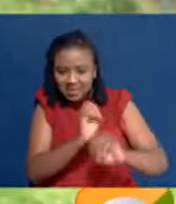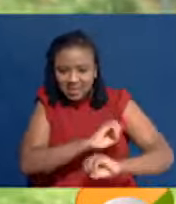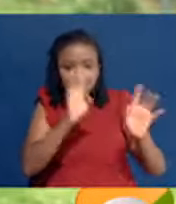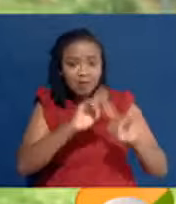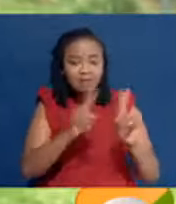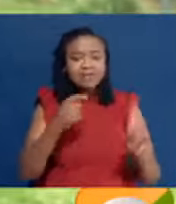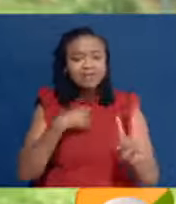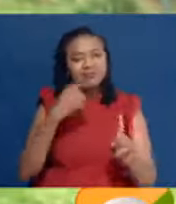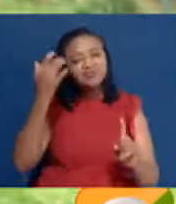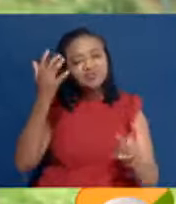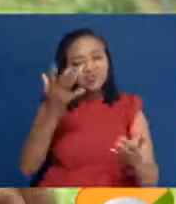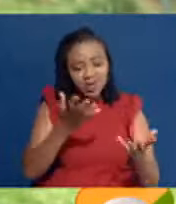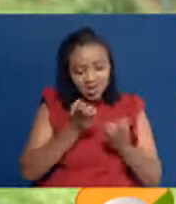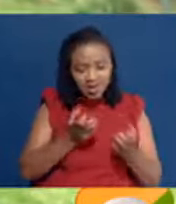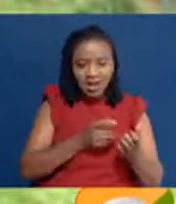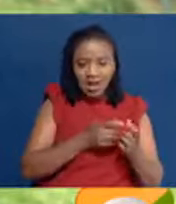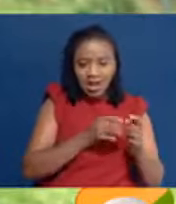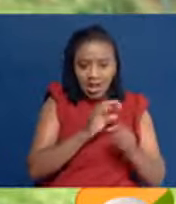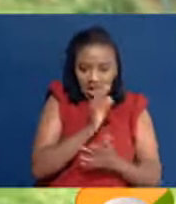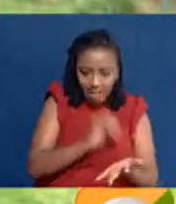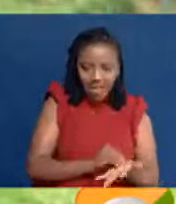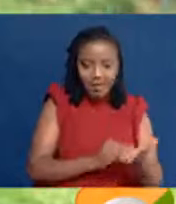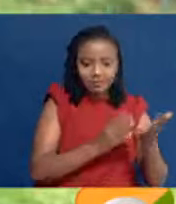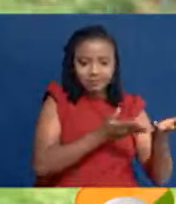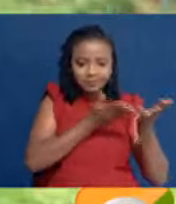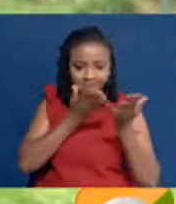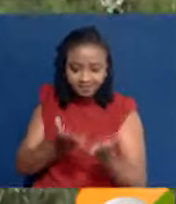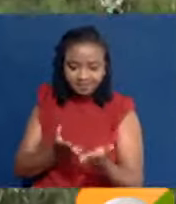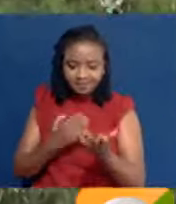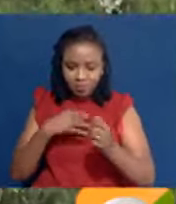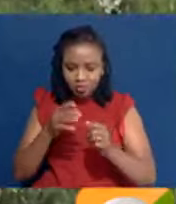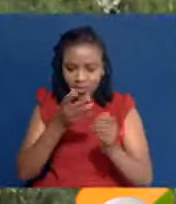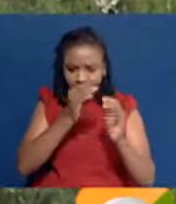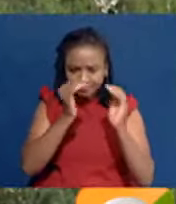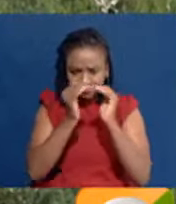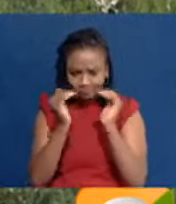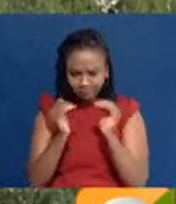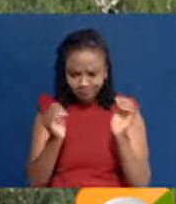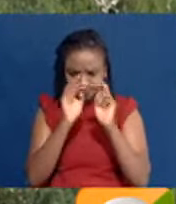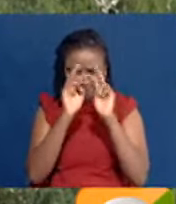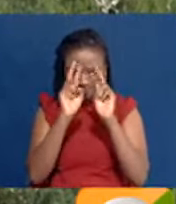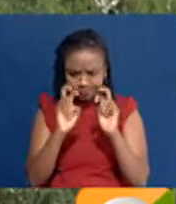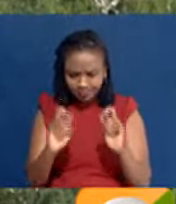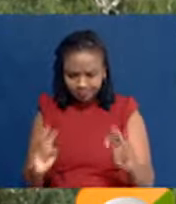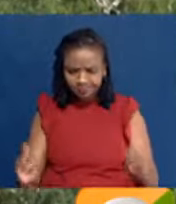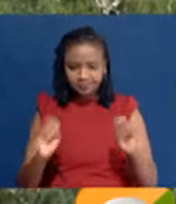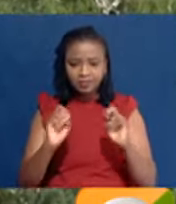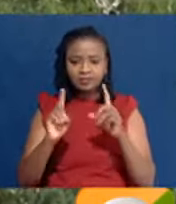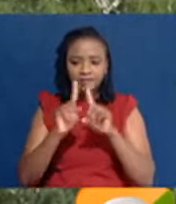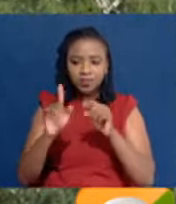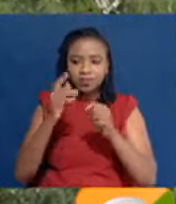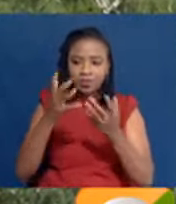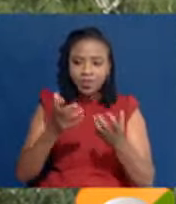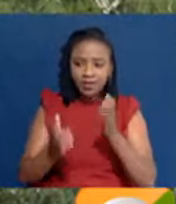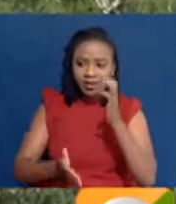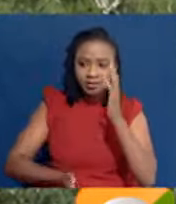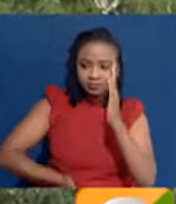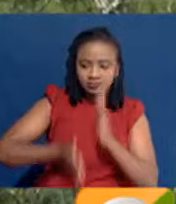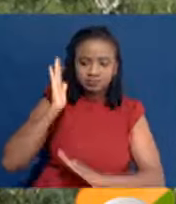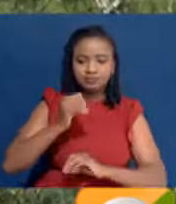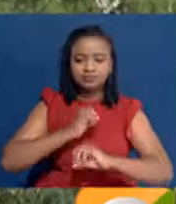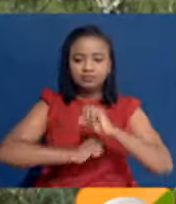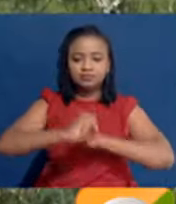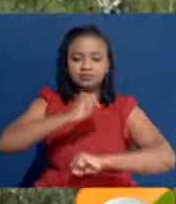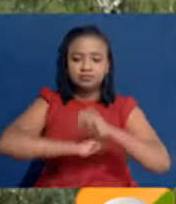declaration. We have to then go to the different levels and interrogate. Urgent action is needed, especially by the